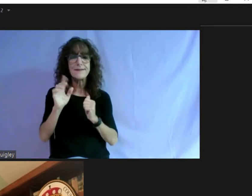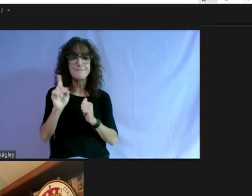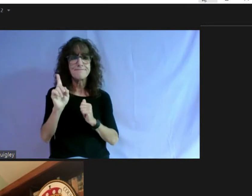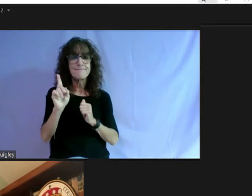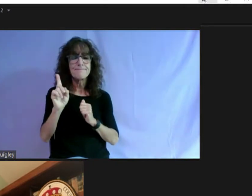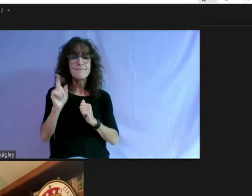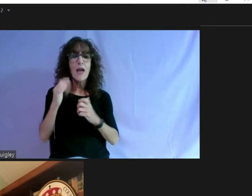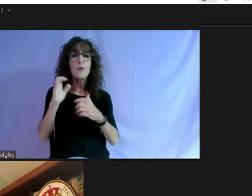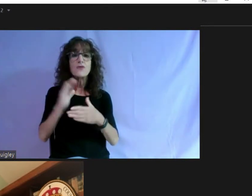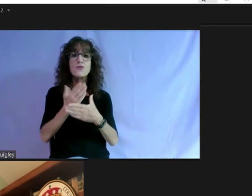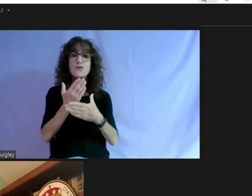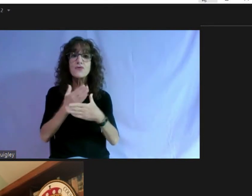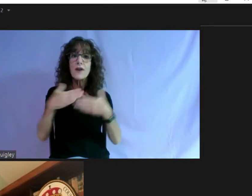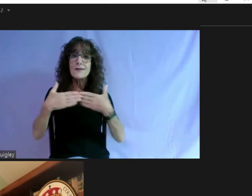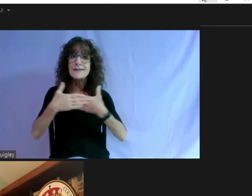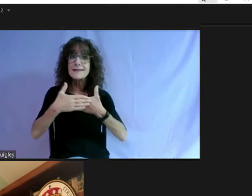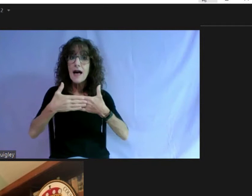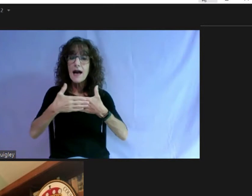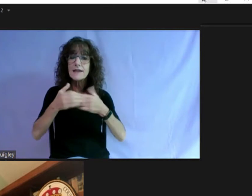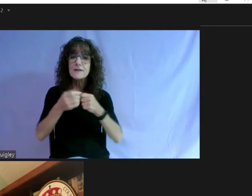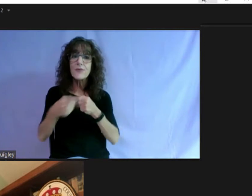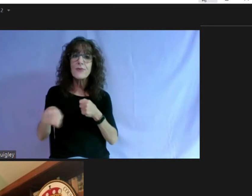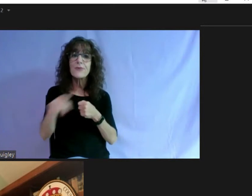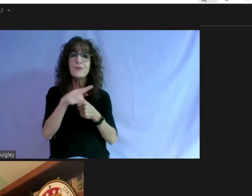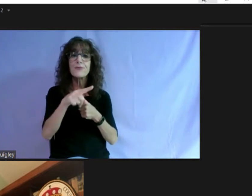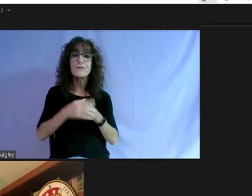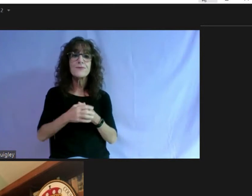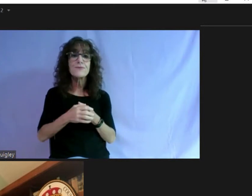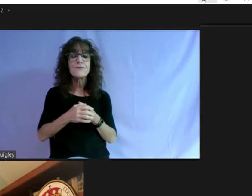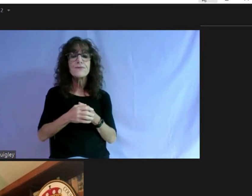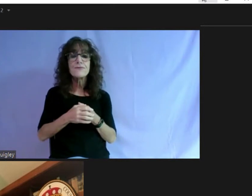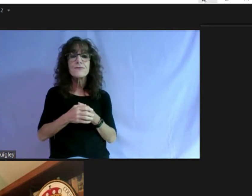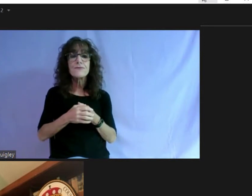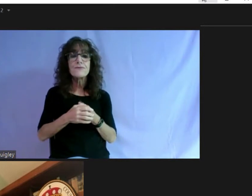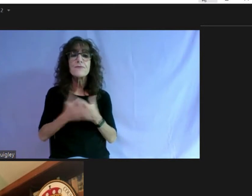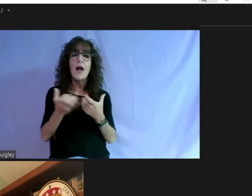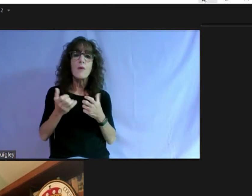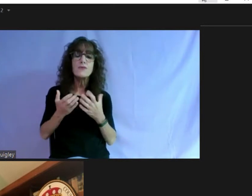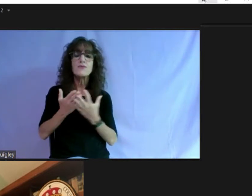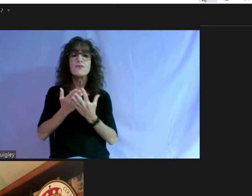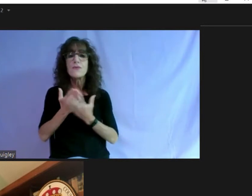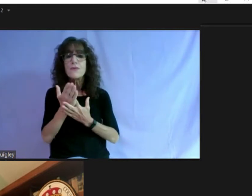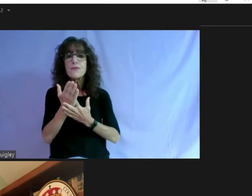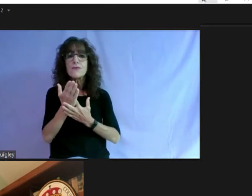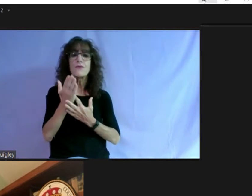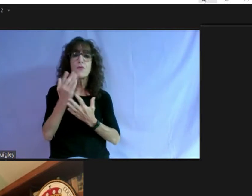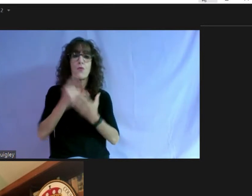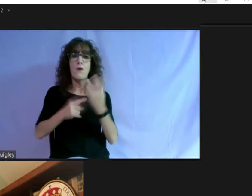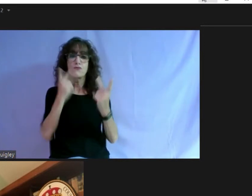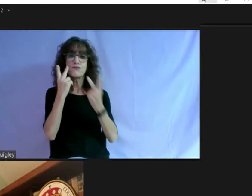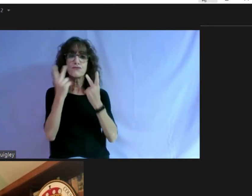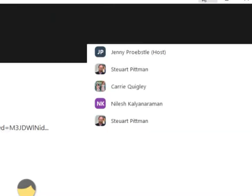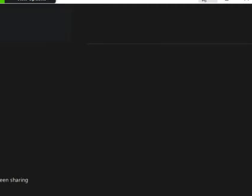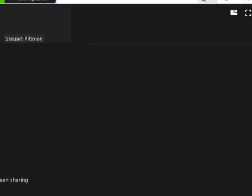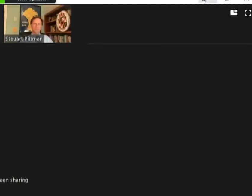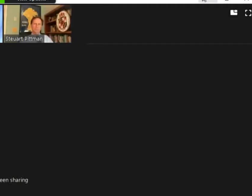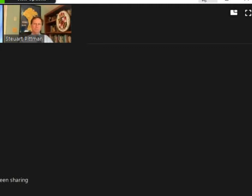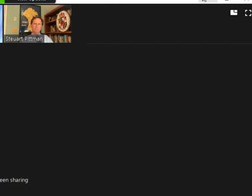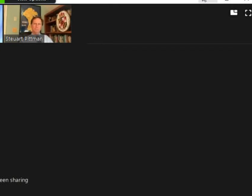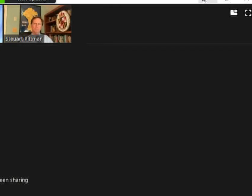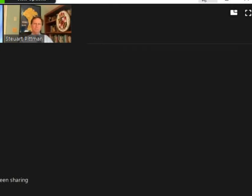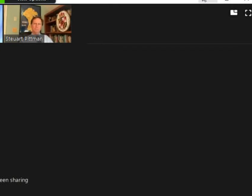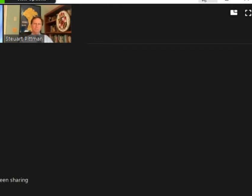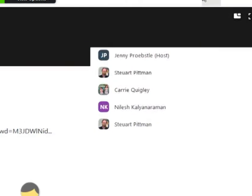Want to share some slides just to walk through some of the things that we're seeing in terms